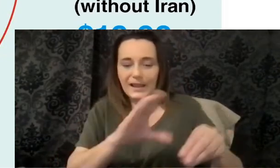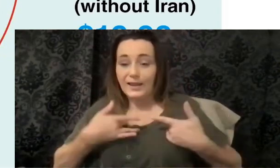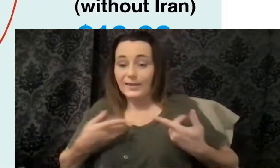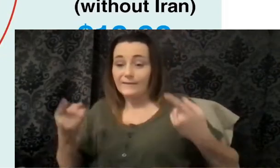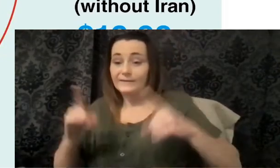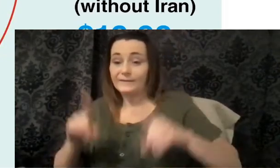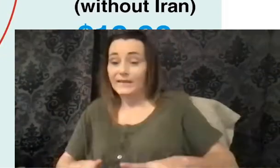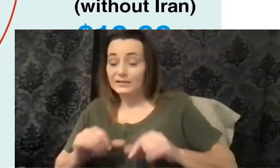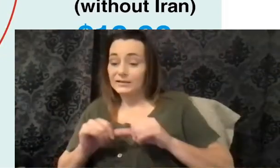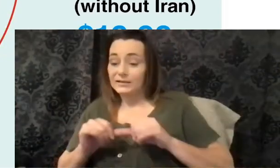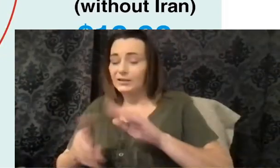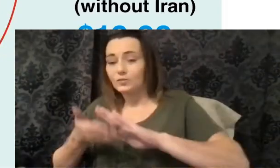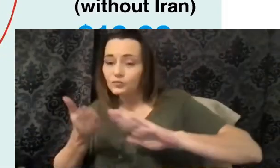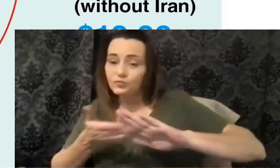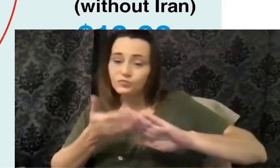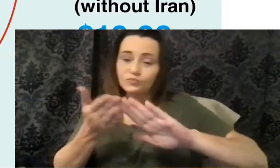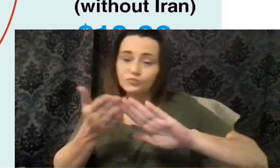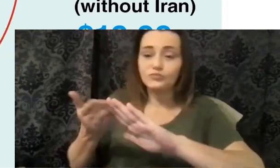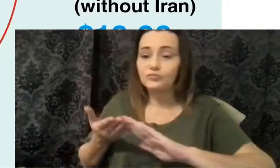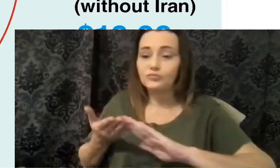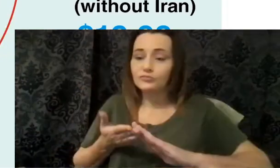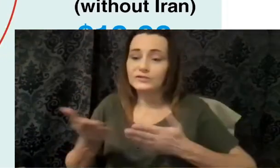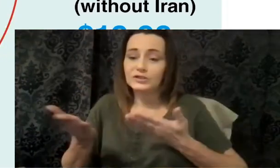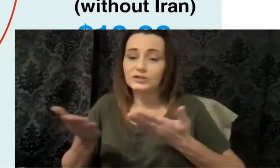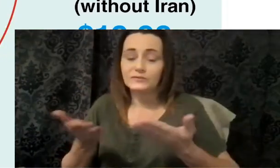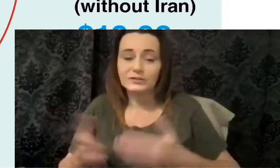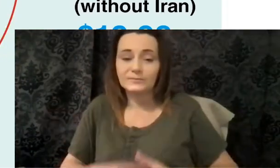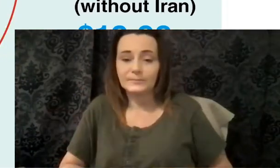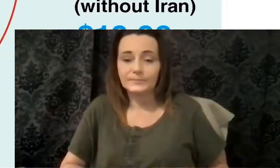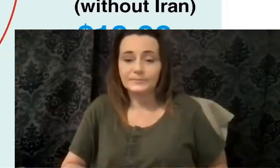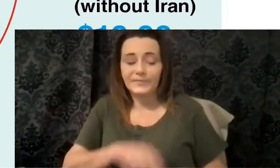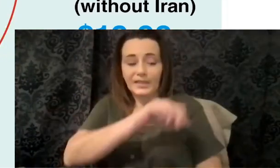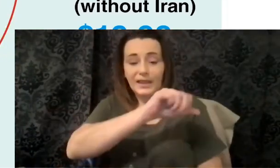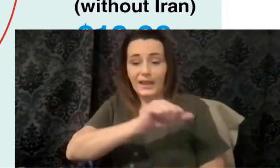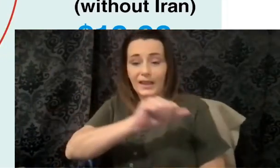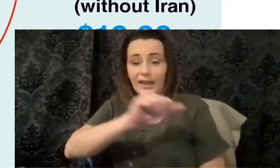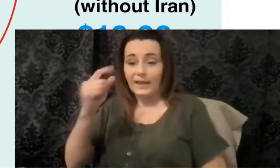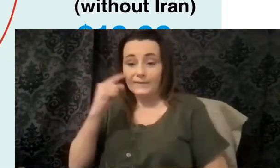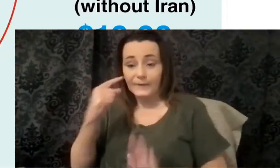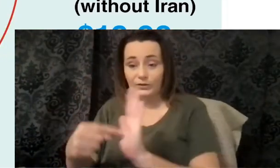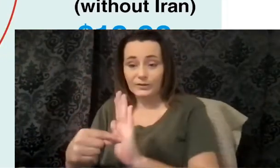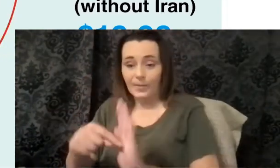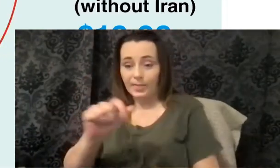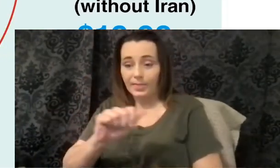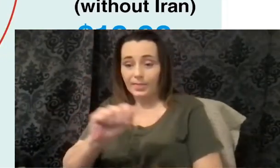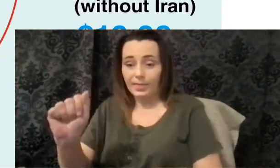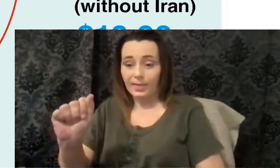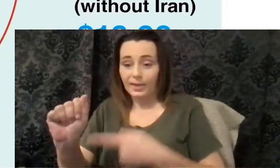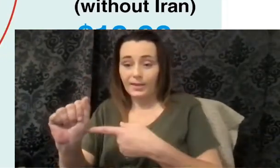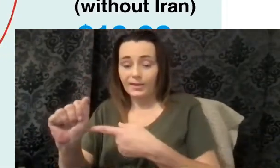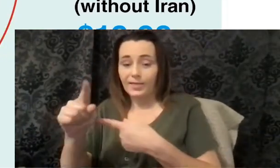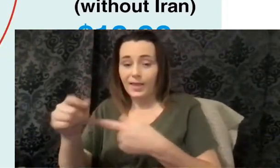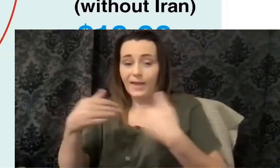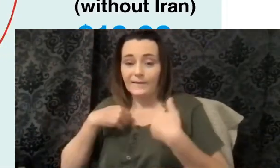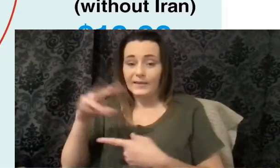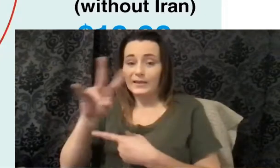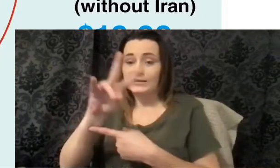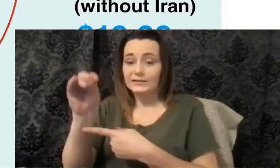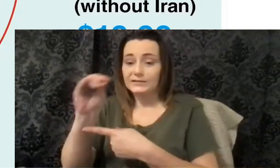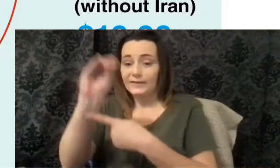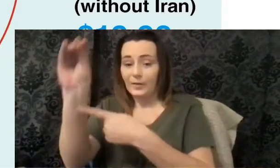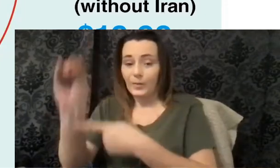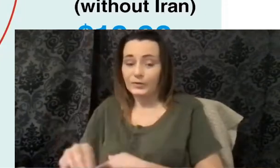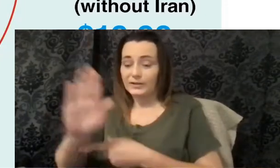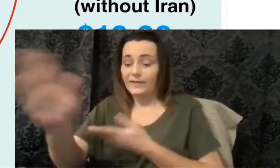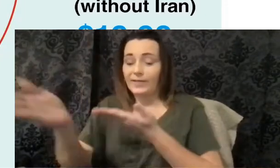going. And like Alcoholics Anonymous, for example, they fund 70% of their